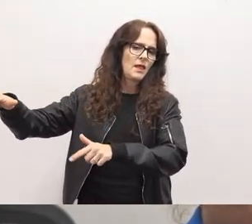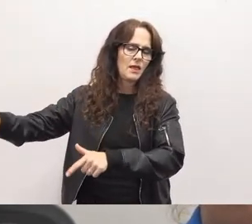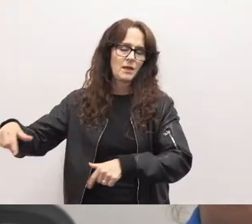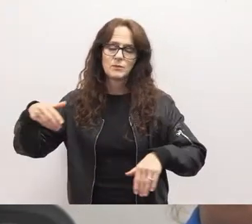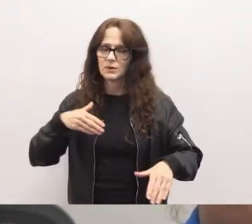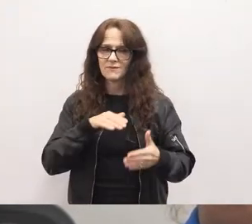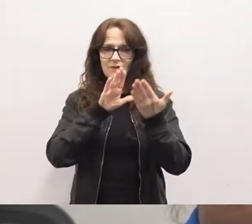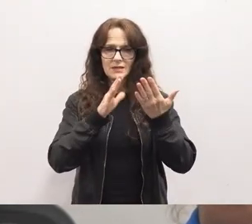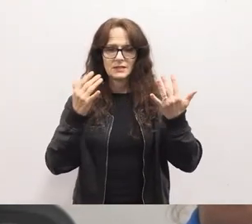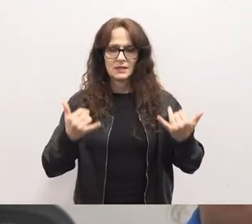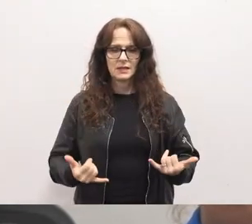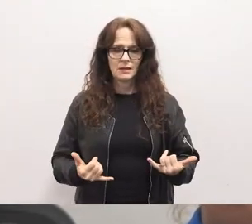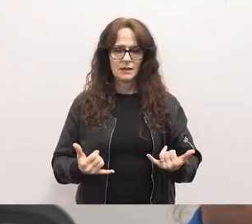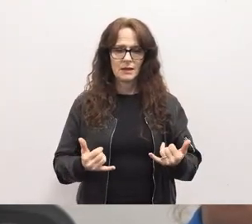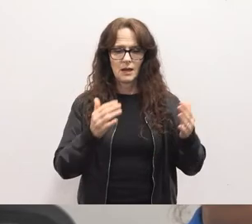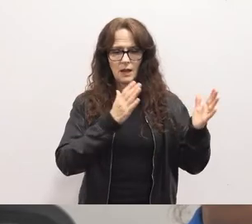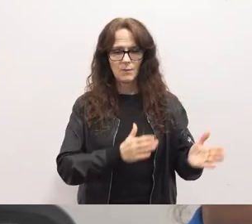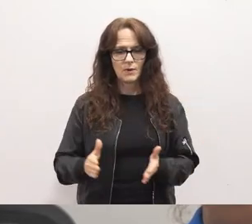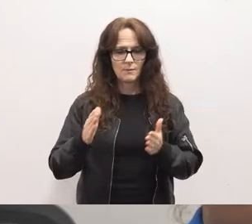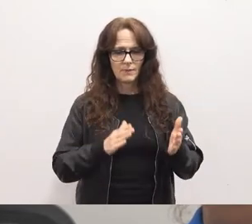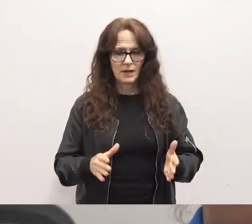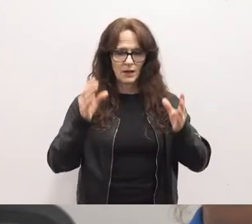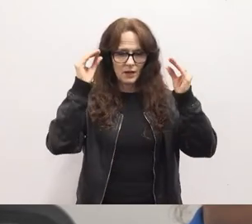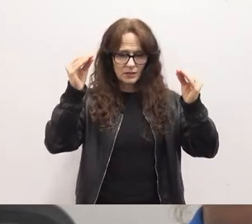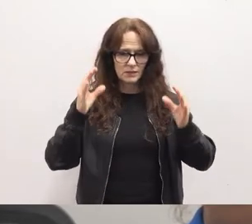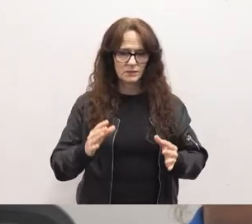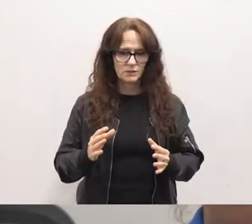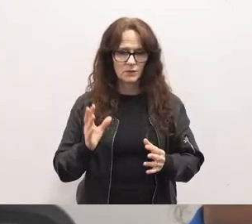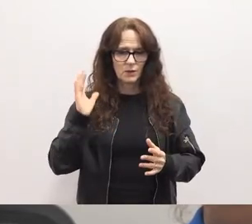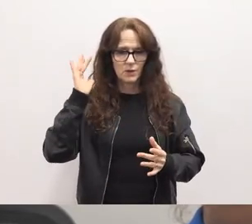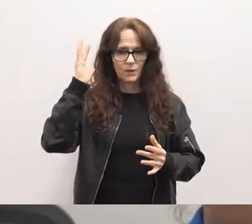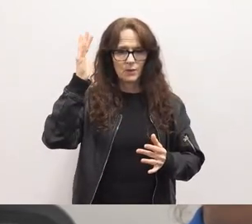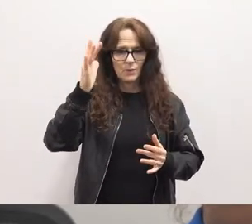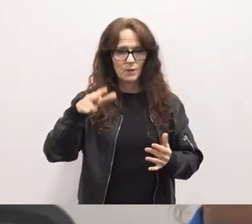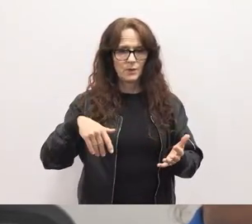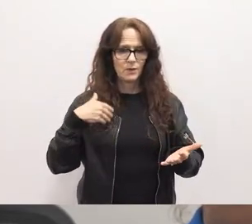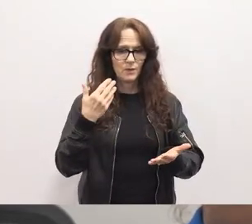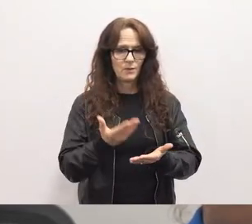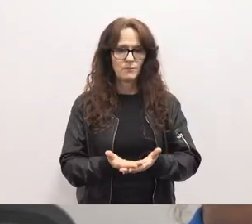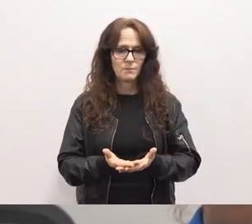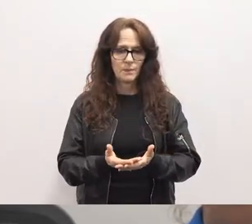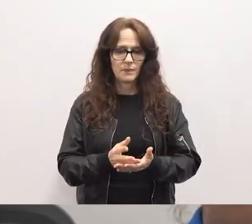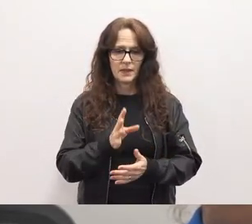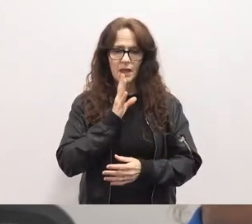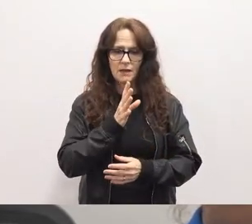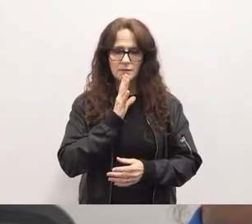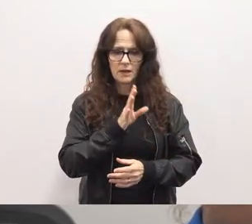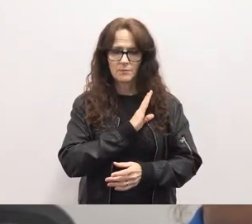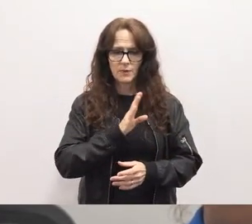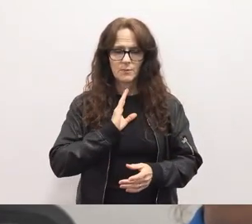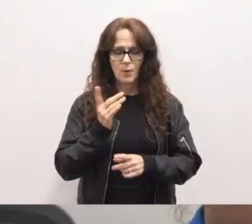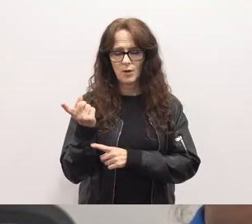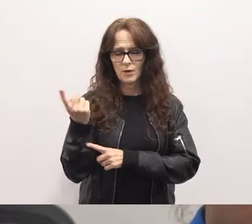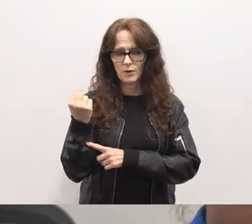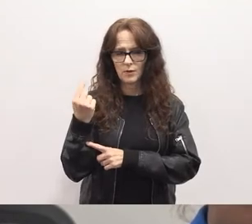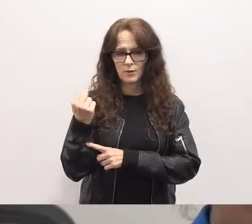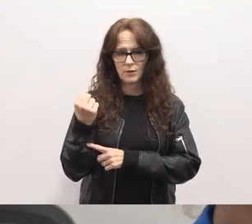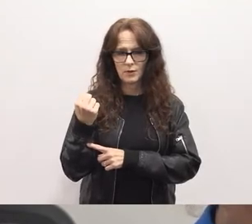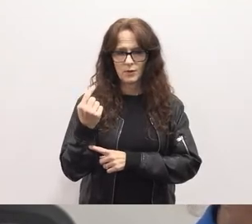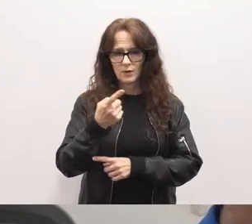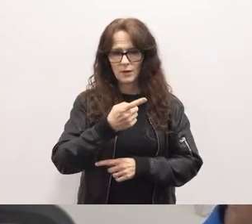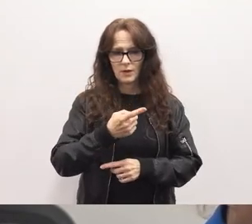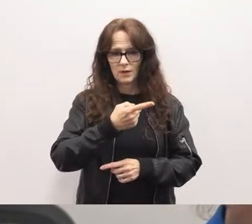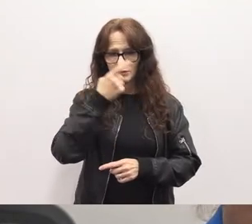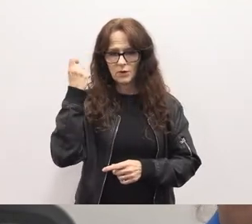now and prepare our teachers for what is coming. I spoke in front of the school board over a year ago, and I told them a trauma